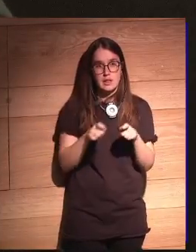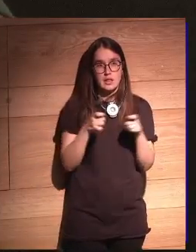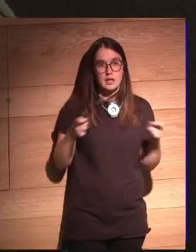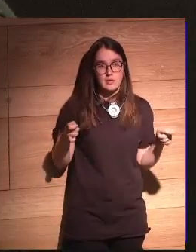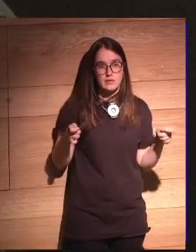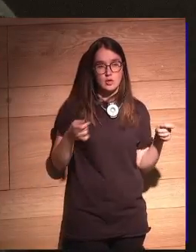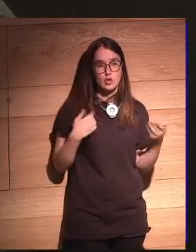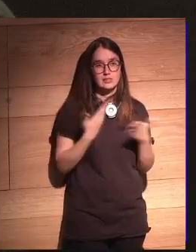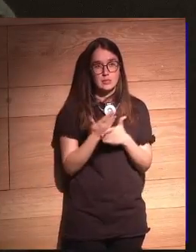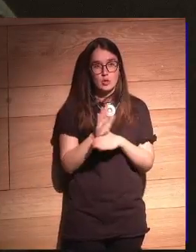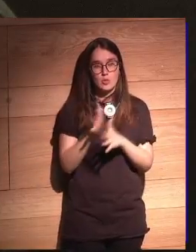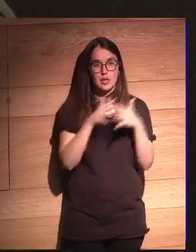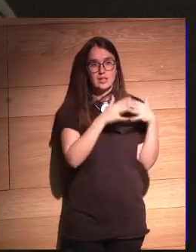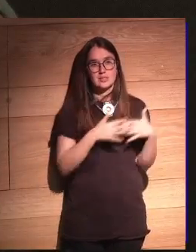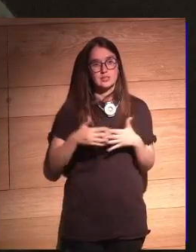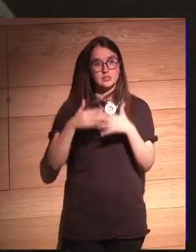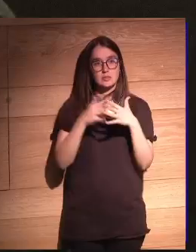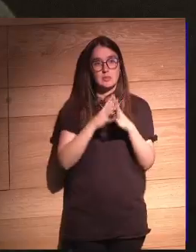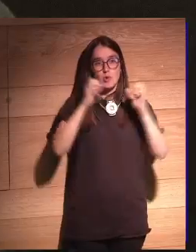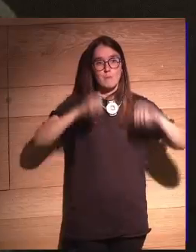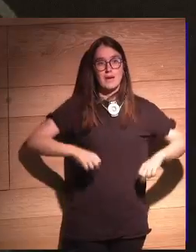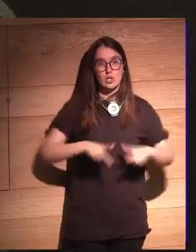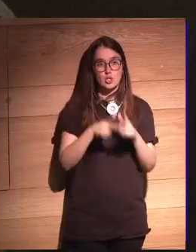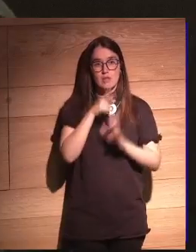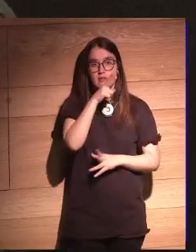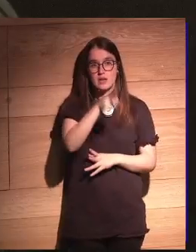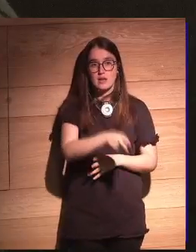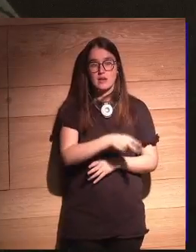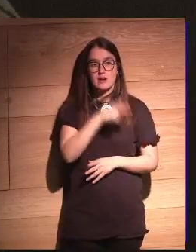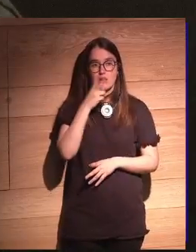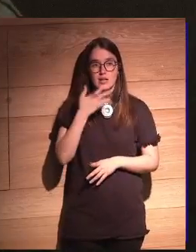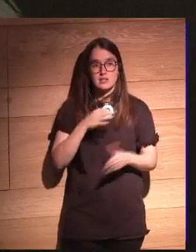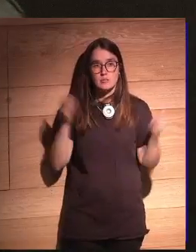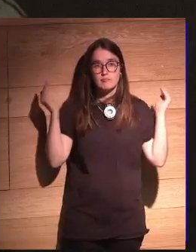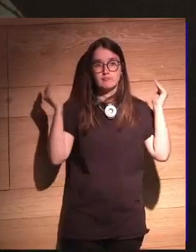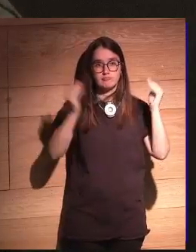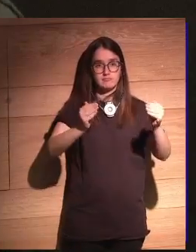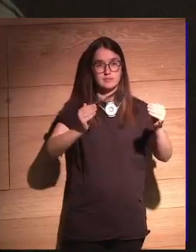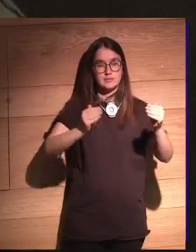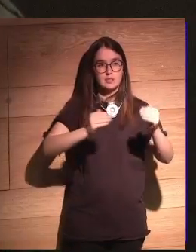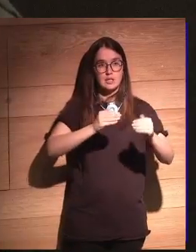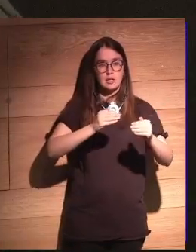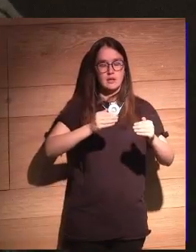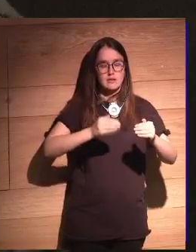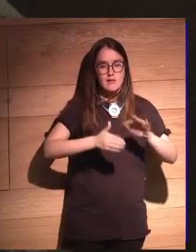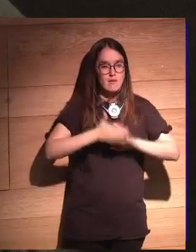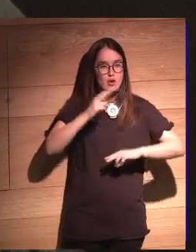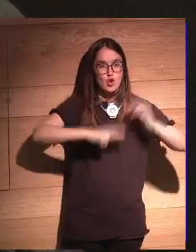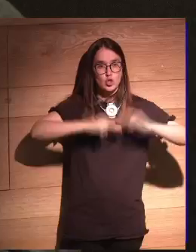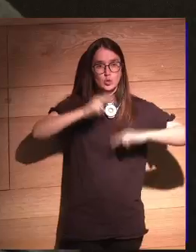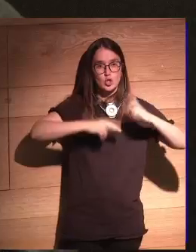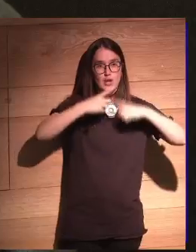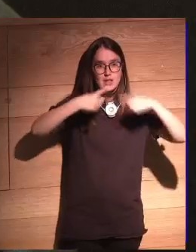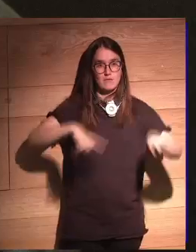going to change everything. So with what is being proposed in the US, the Green Social Agreement, that could be in